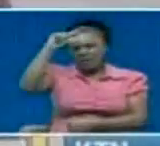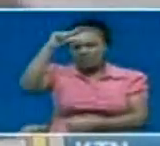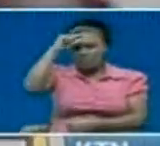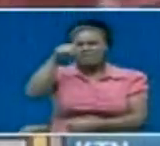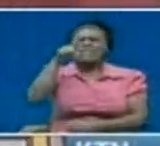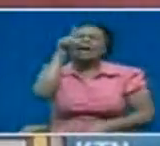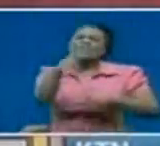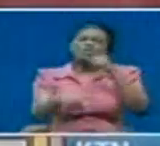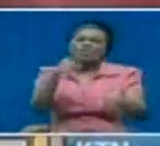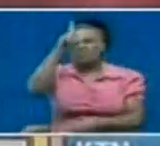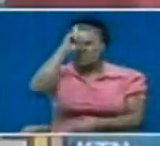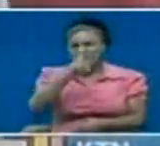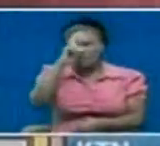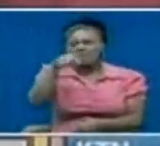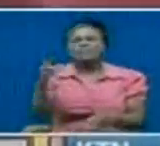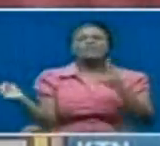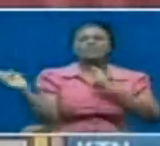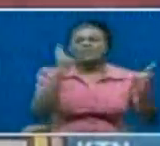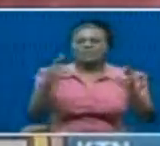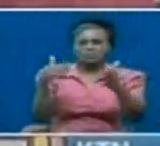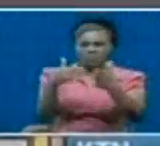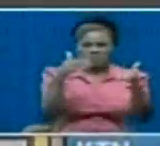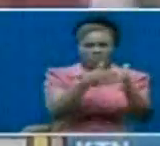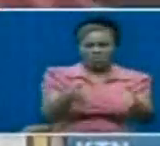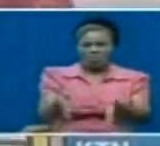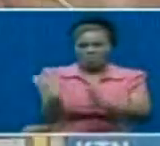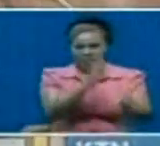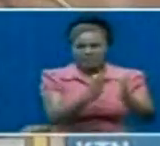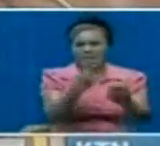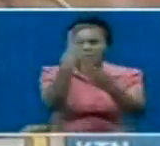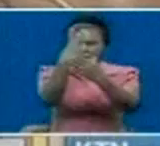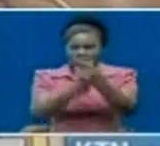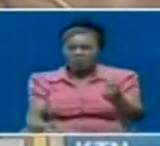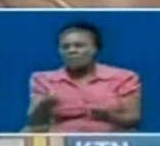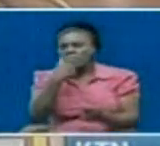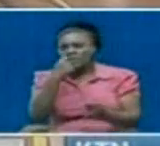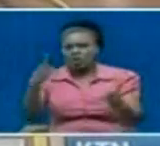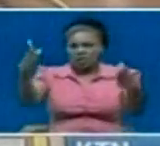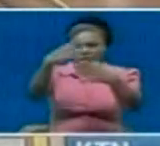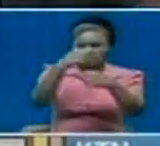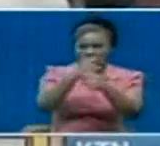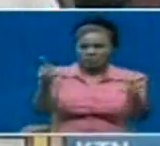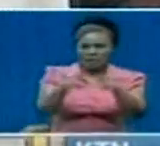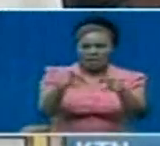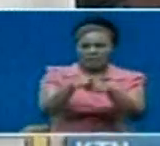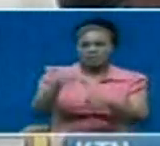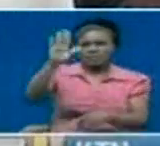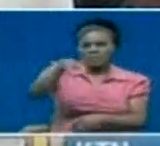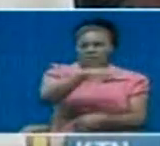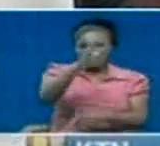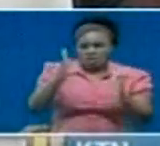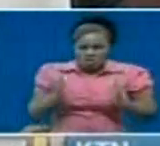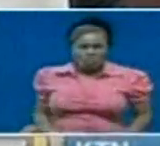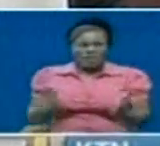sharp criticism over its preparedness on prevention measures. Both the Kenya Medical Association and Parliamentary Caucus on Human